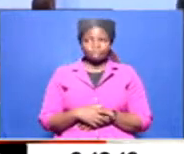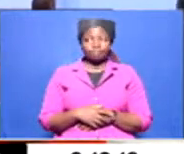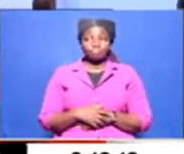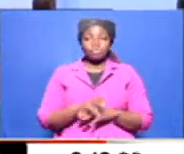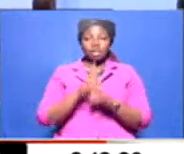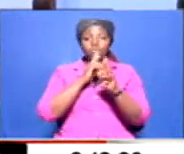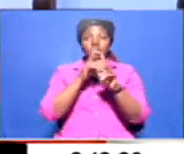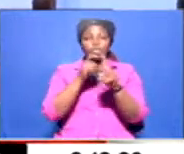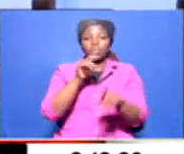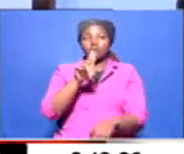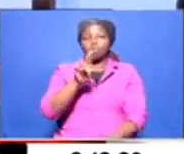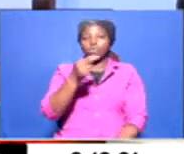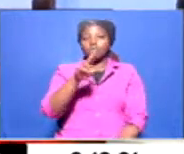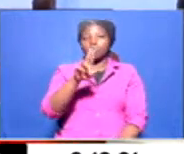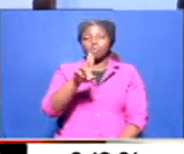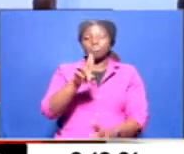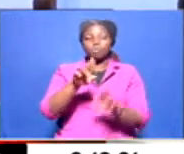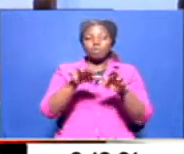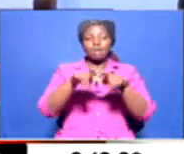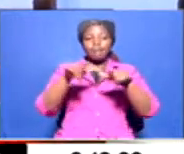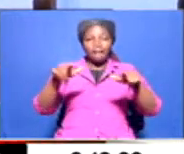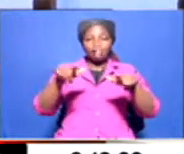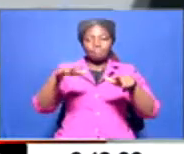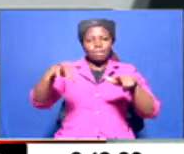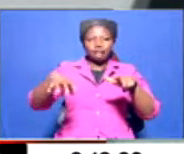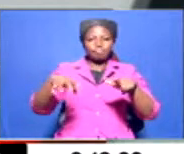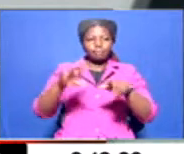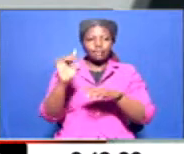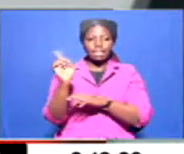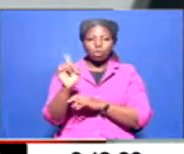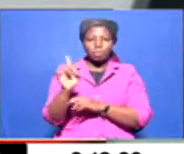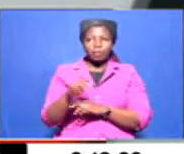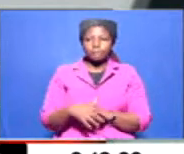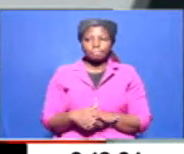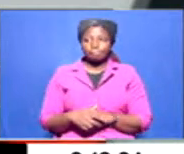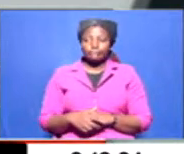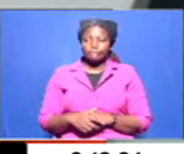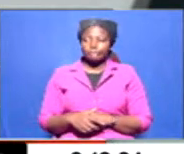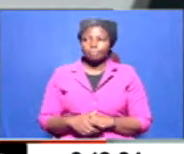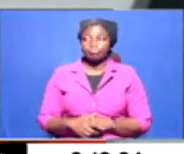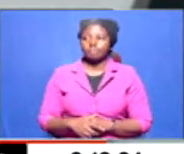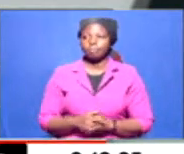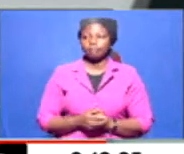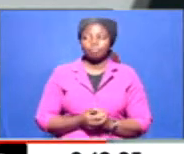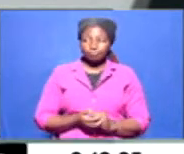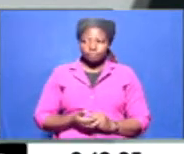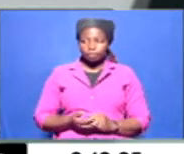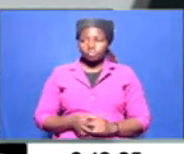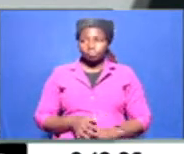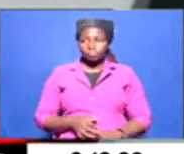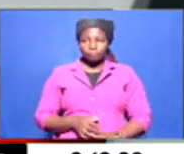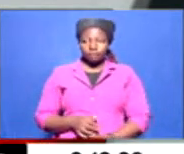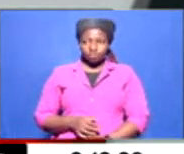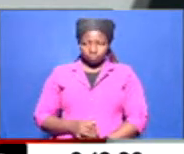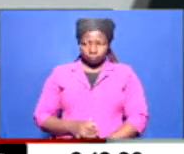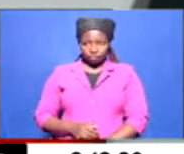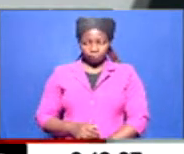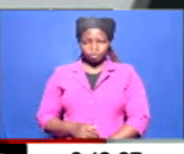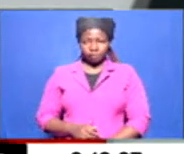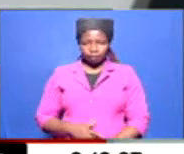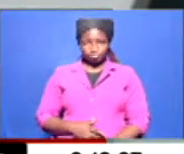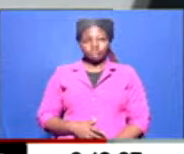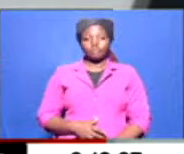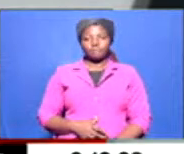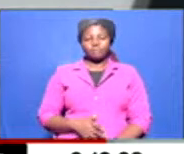in Nairobi, my name is Frederick Mwoki. A destitute class 8 student from Embu